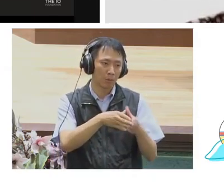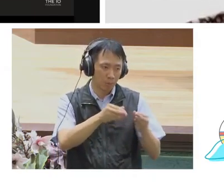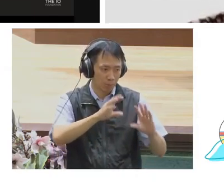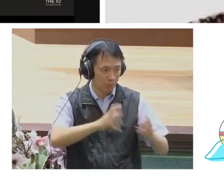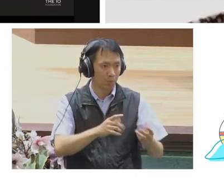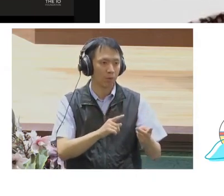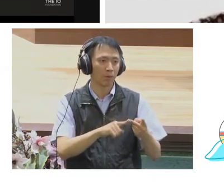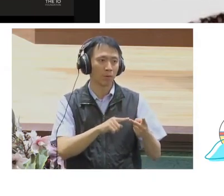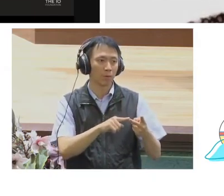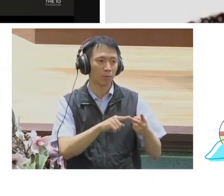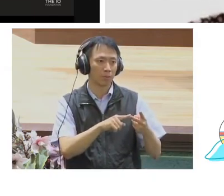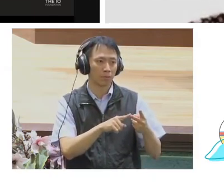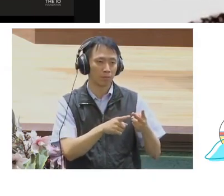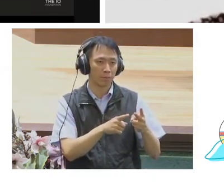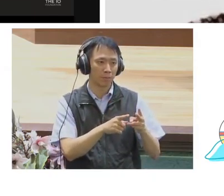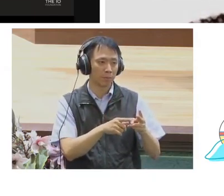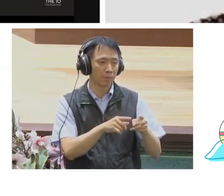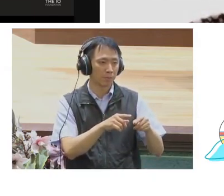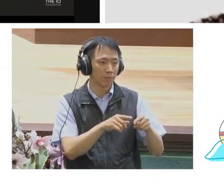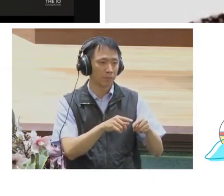But then you'll also see some territories like Sweden and Brunei that didn't declare anything.